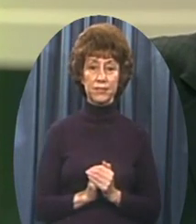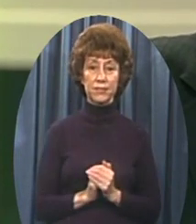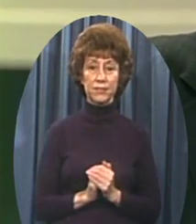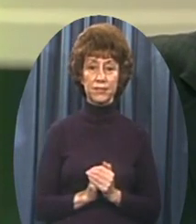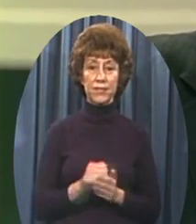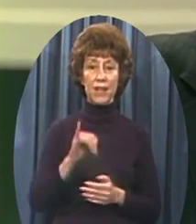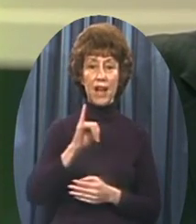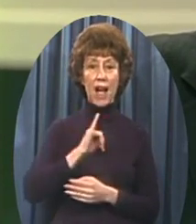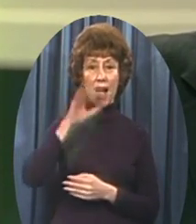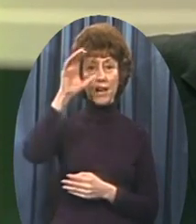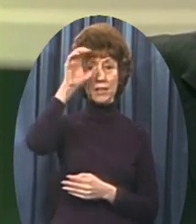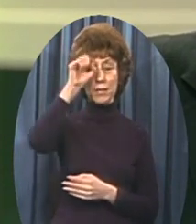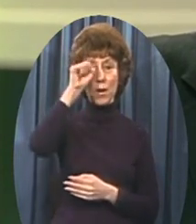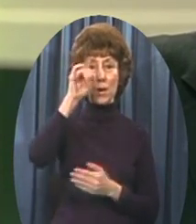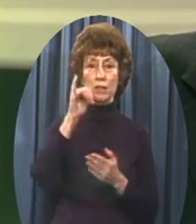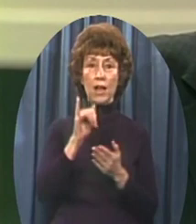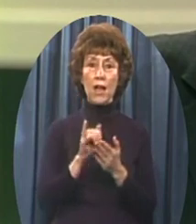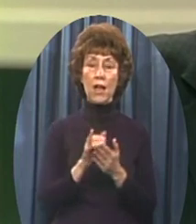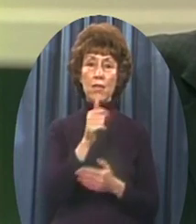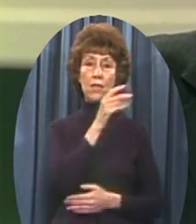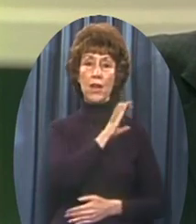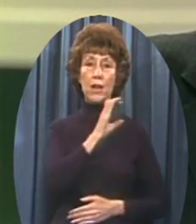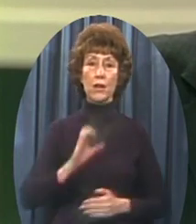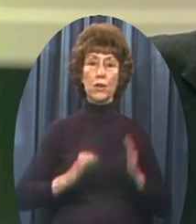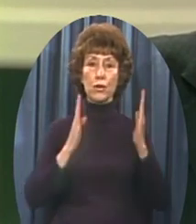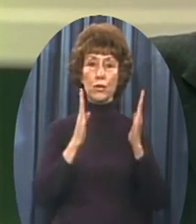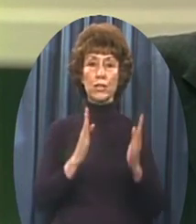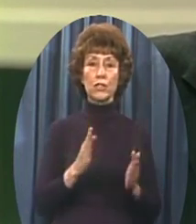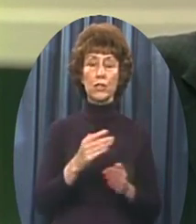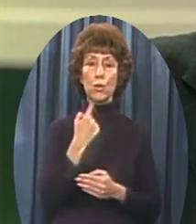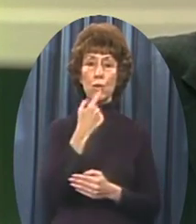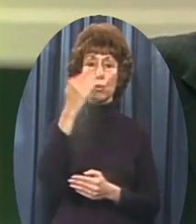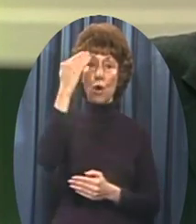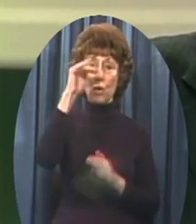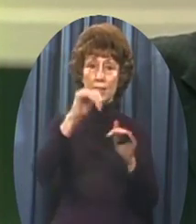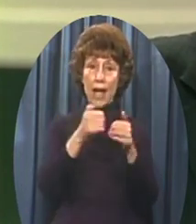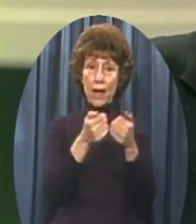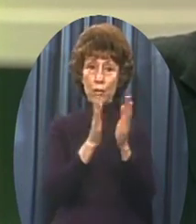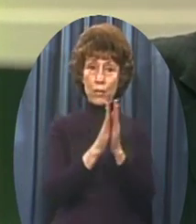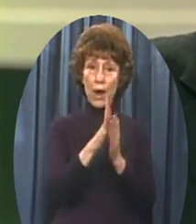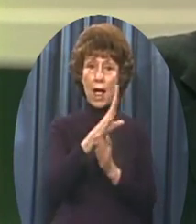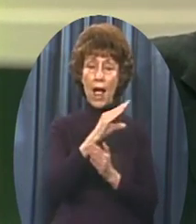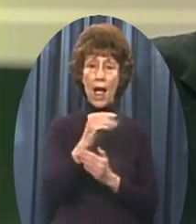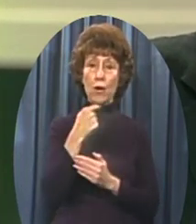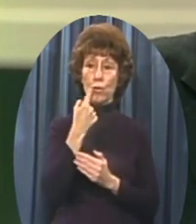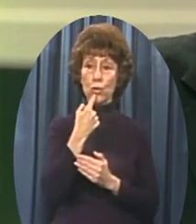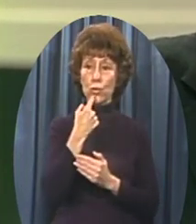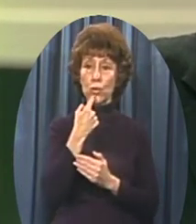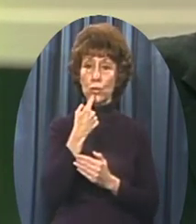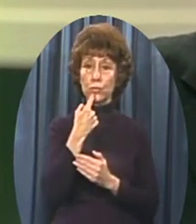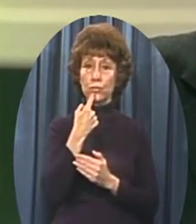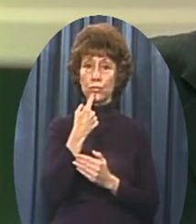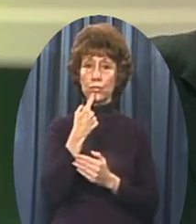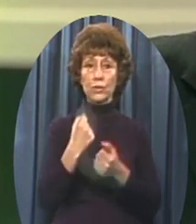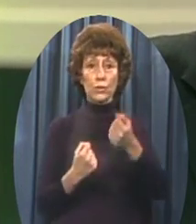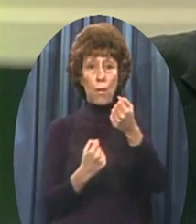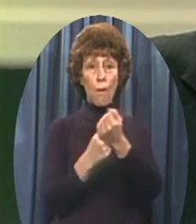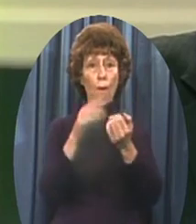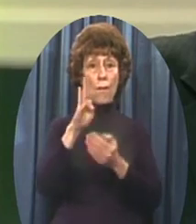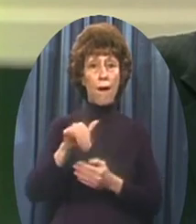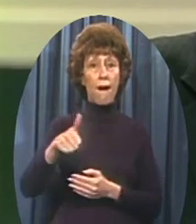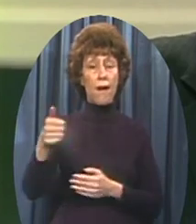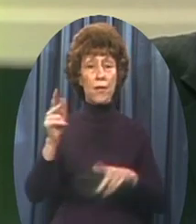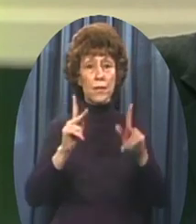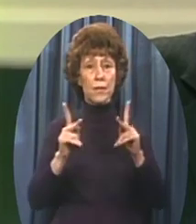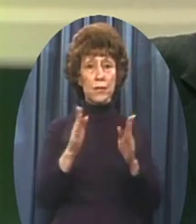I suppose the Christian who's being prayed for and who knows how to pray has the advantage. It's a fair